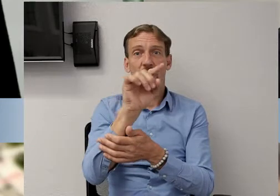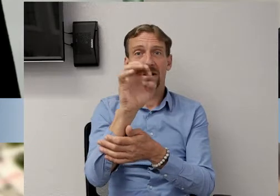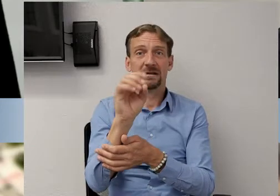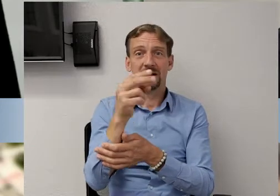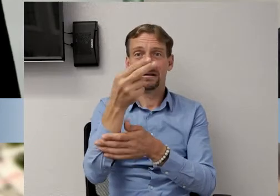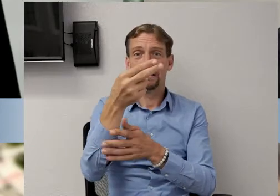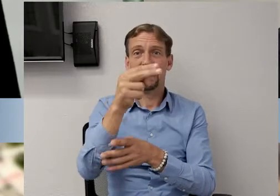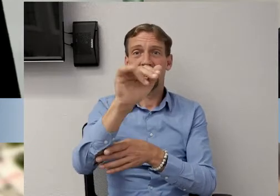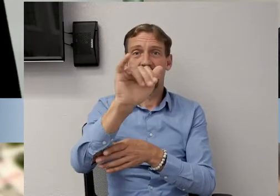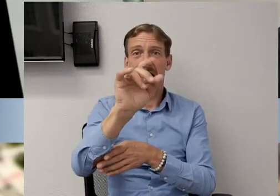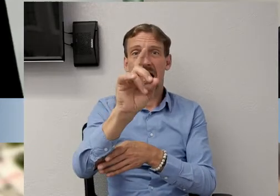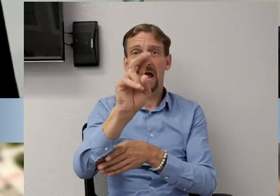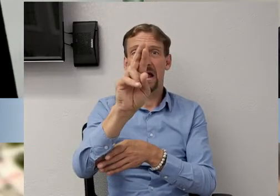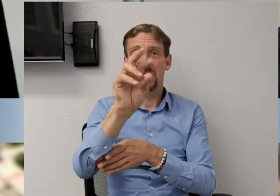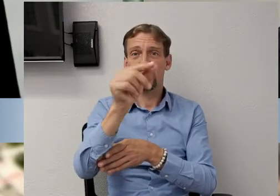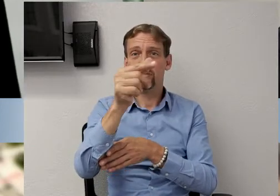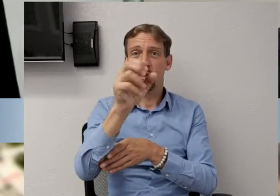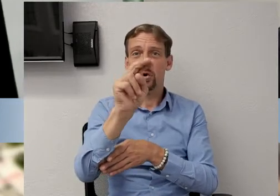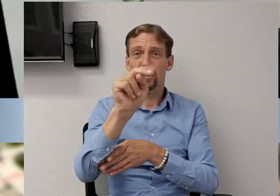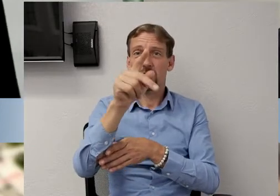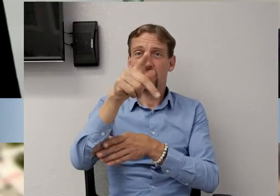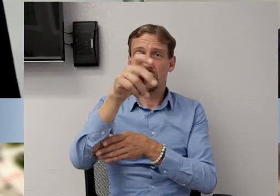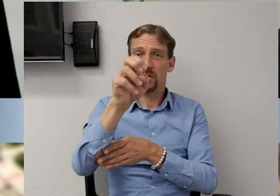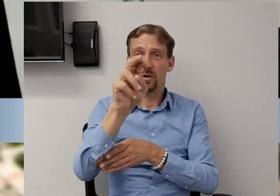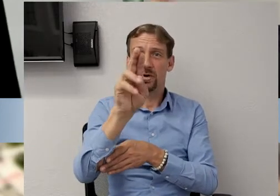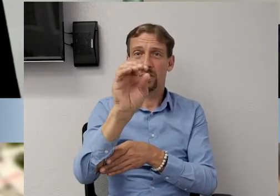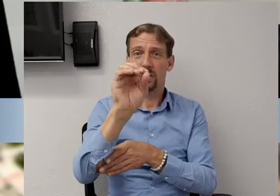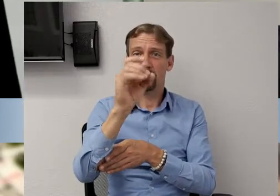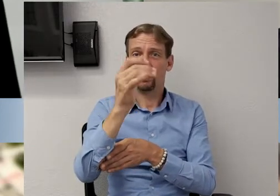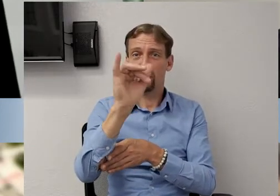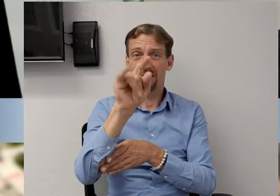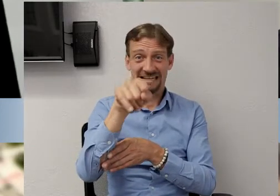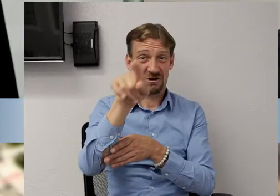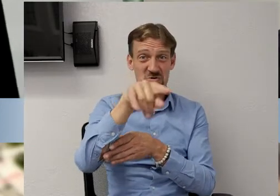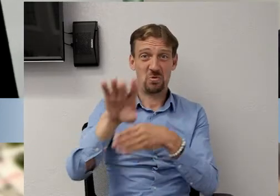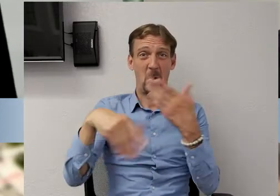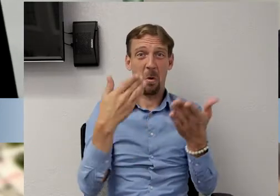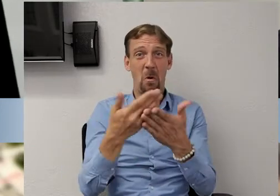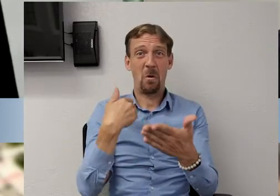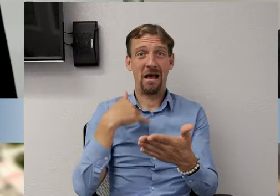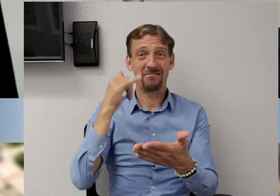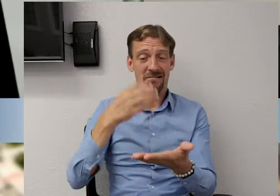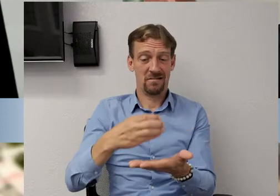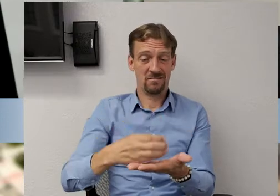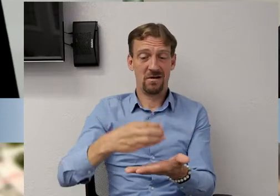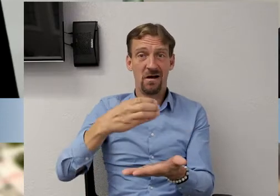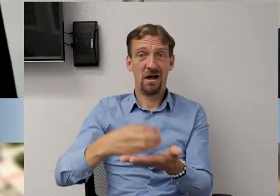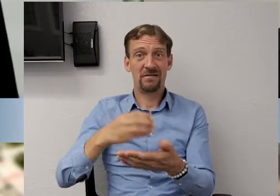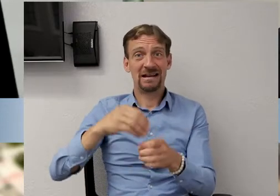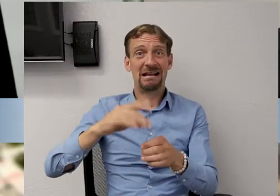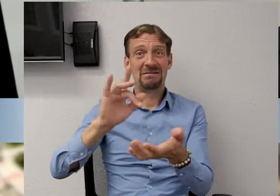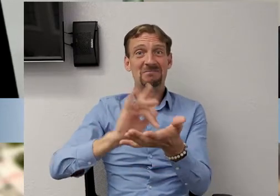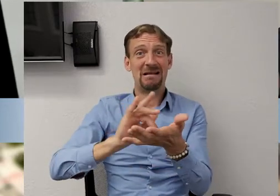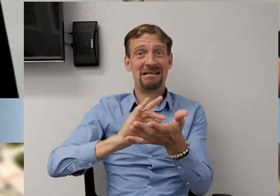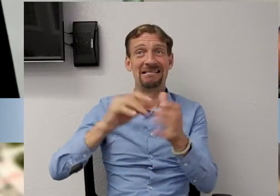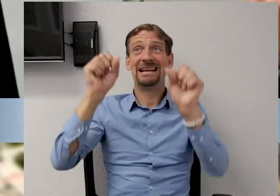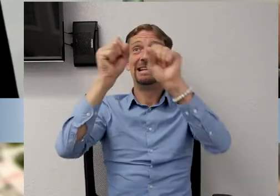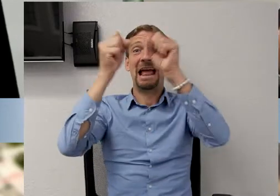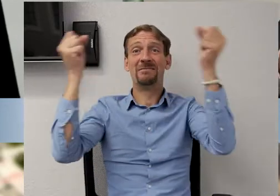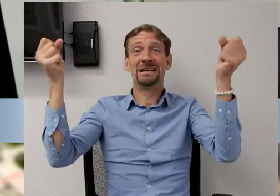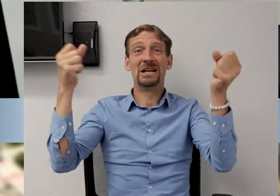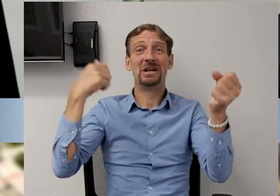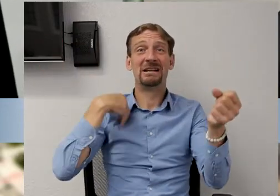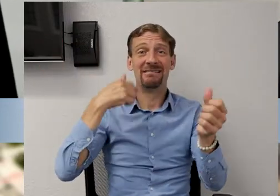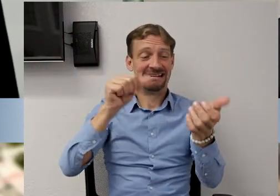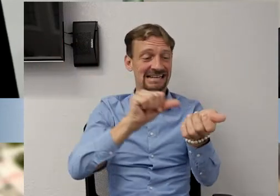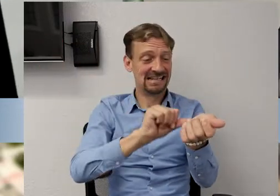hydrogen peroxide. So everybody has a bottle of peroxide in their medicine cabinet. When we get a cut, we